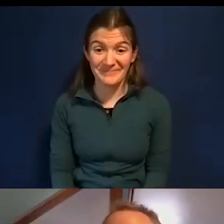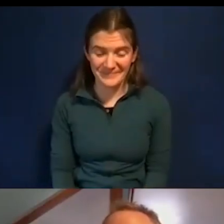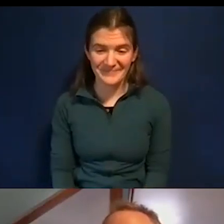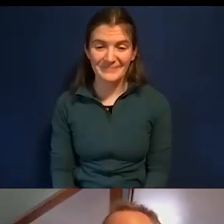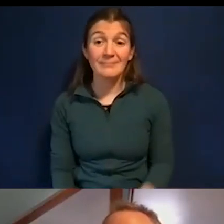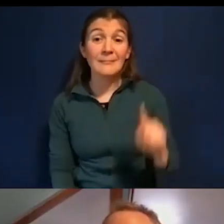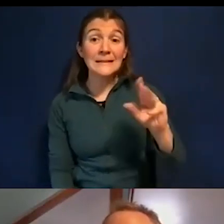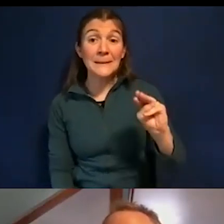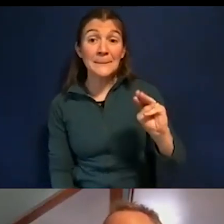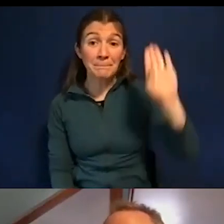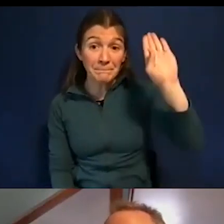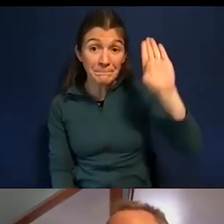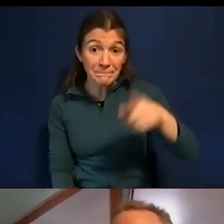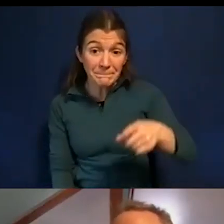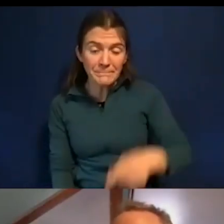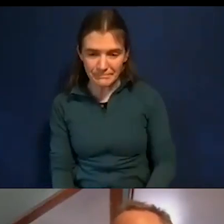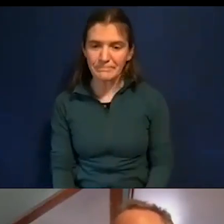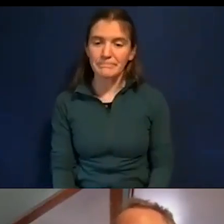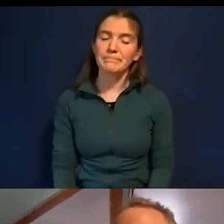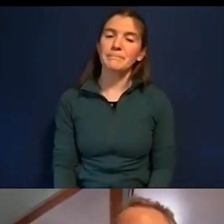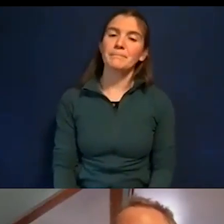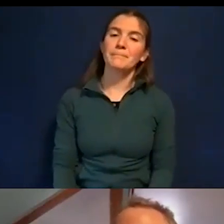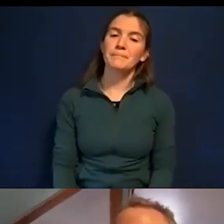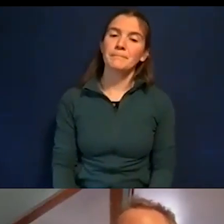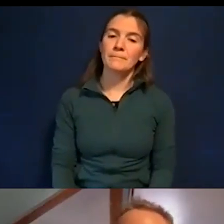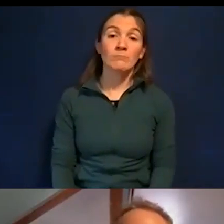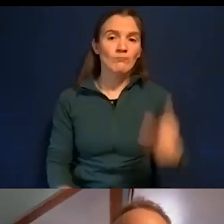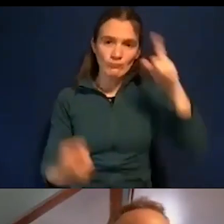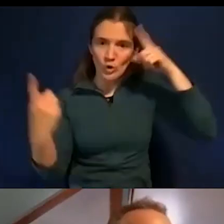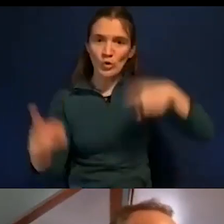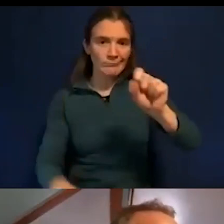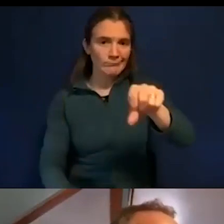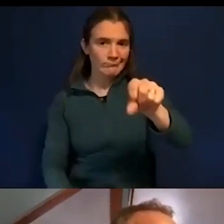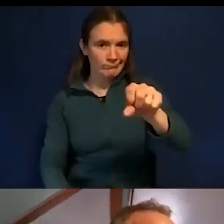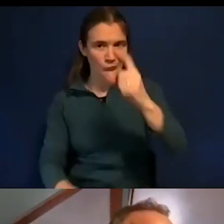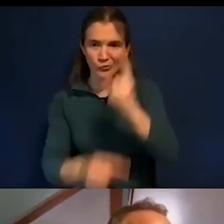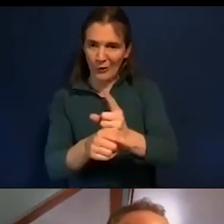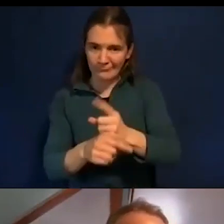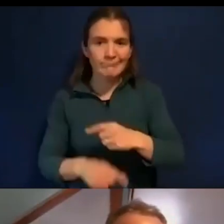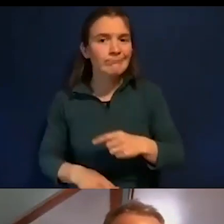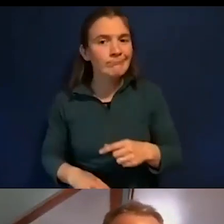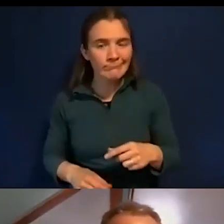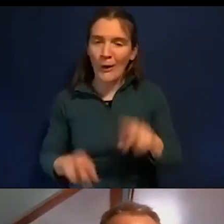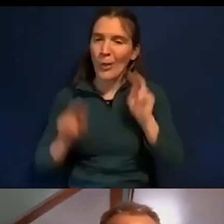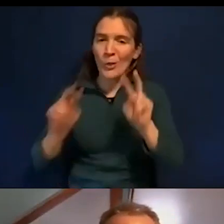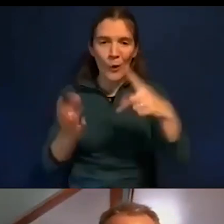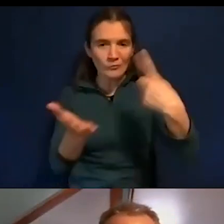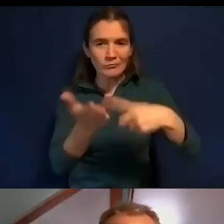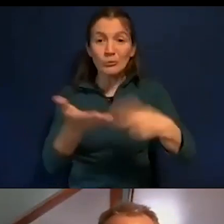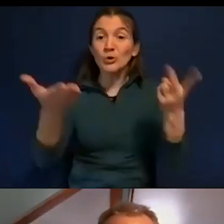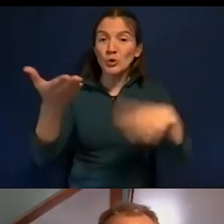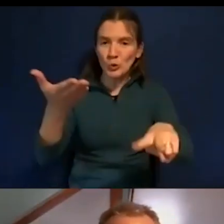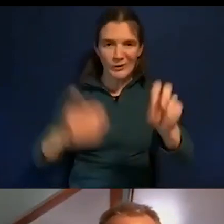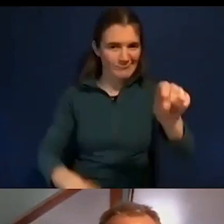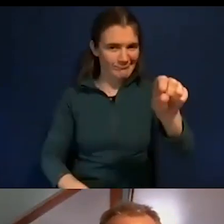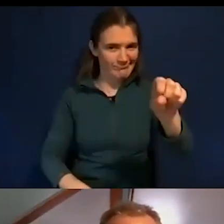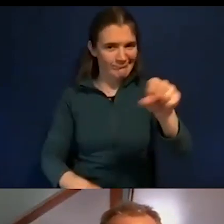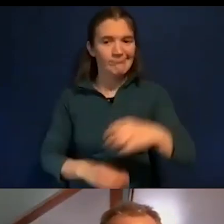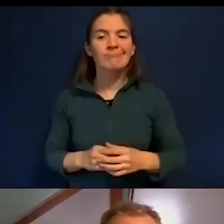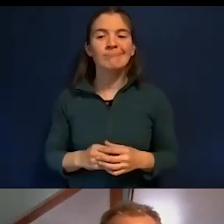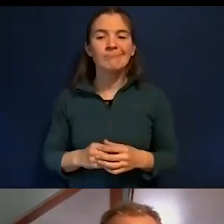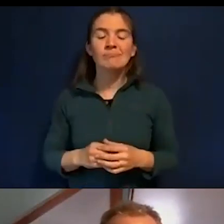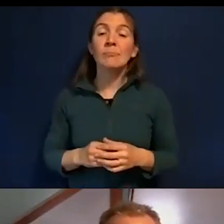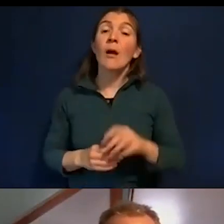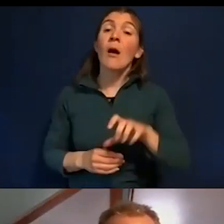Tim. Thanks, Liz. I agree wholeheartedly and look forward to that discussion as well. I would